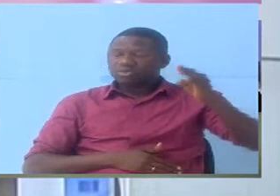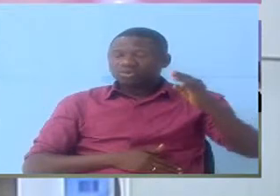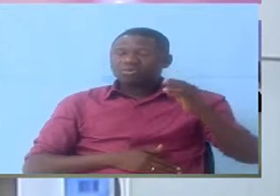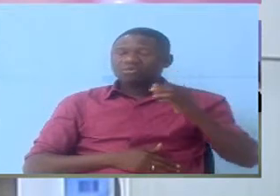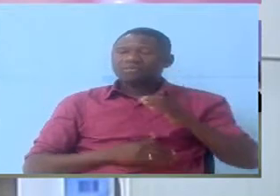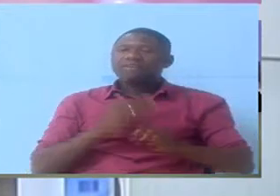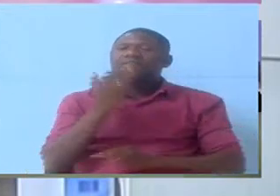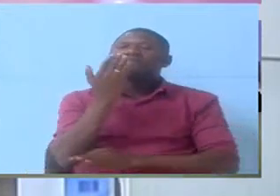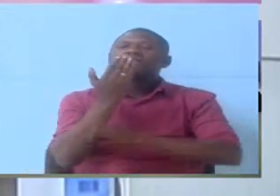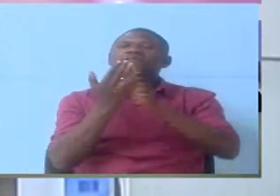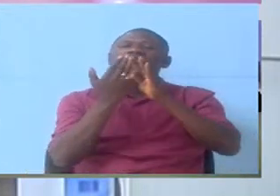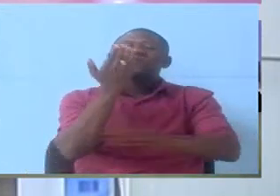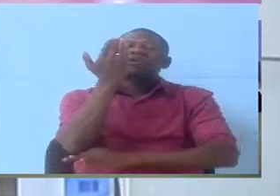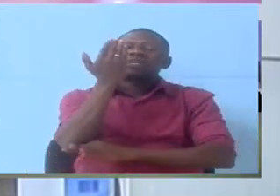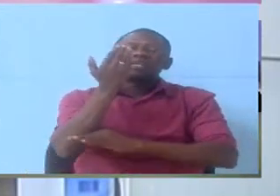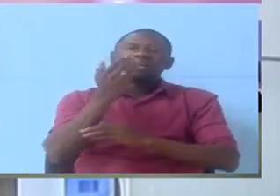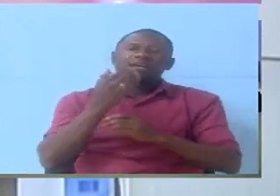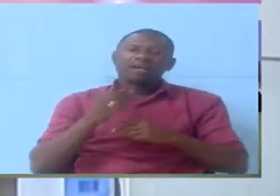addressed